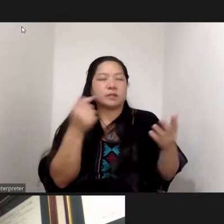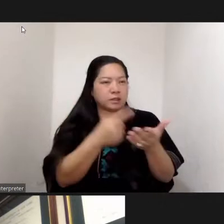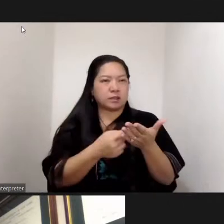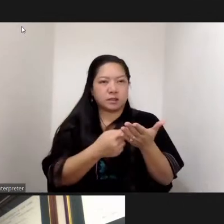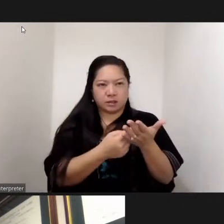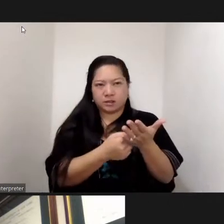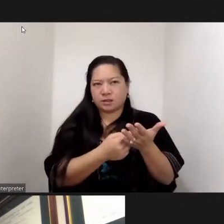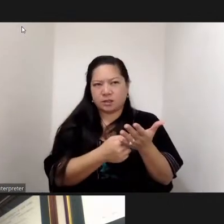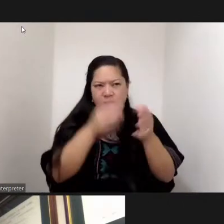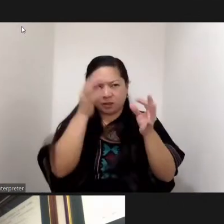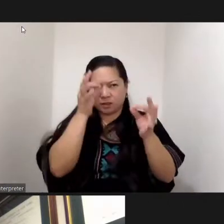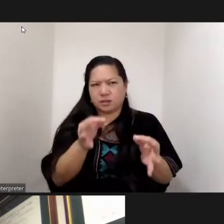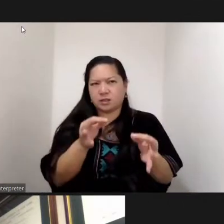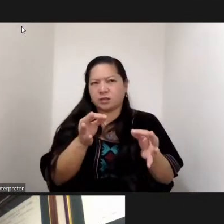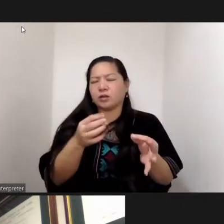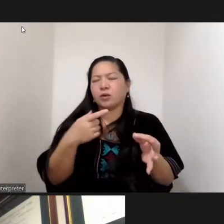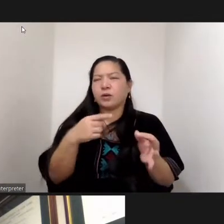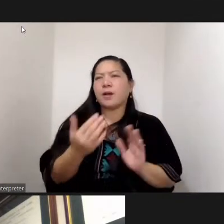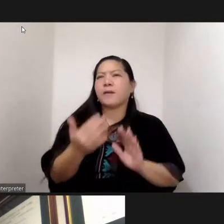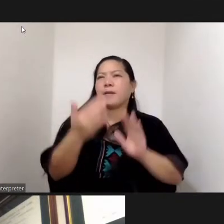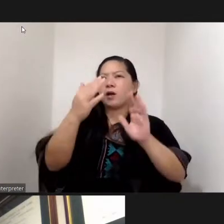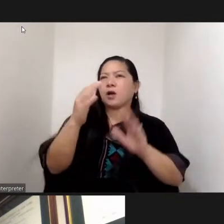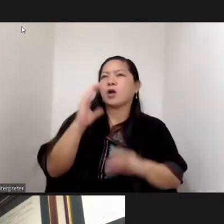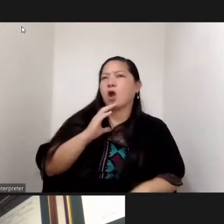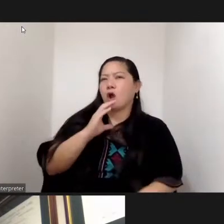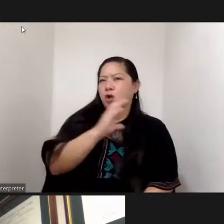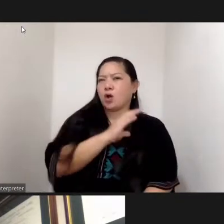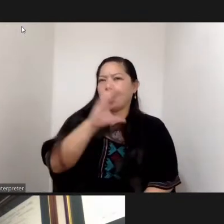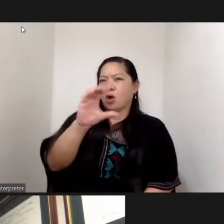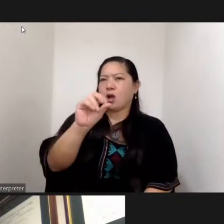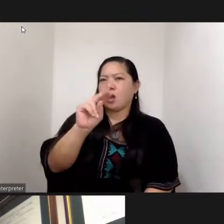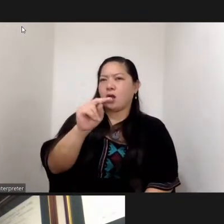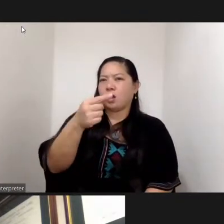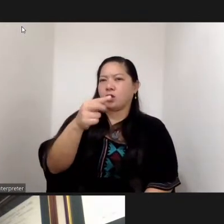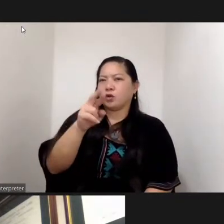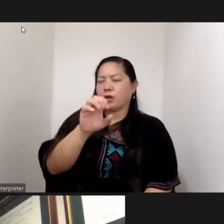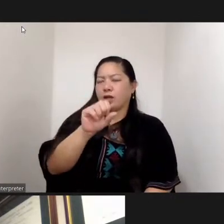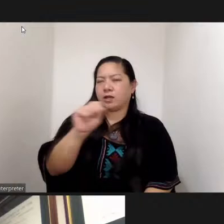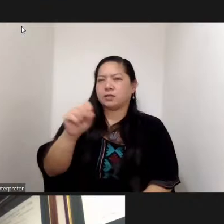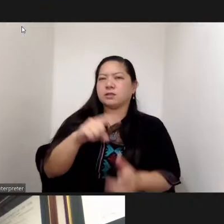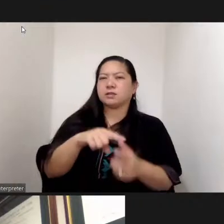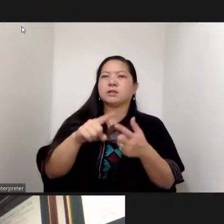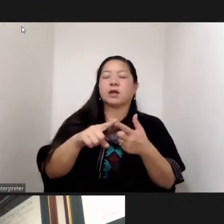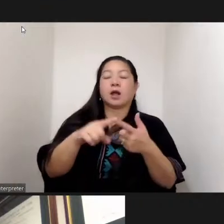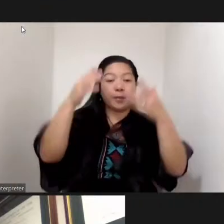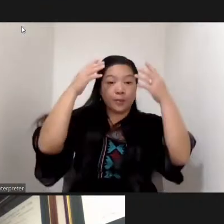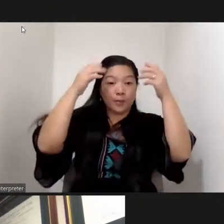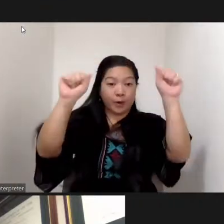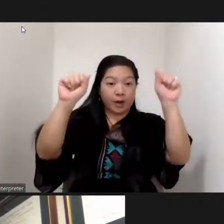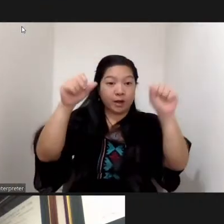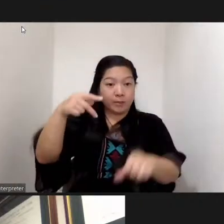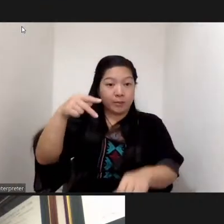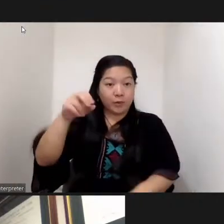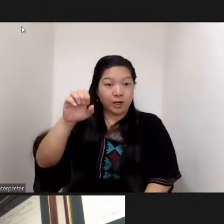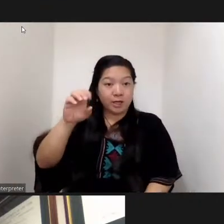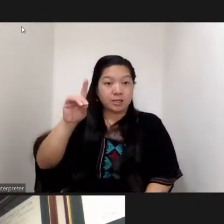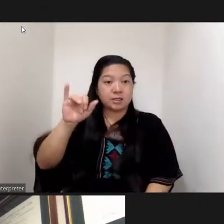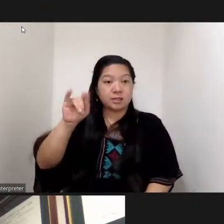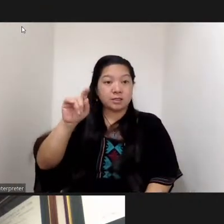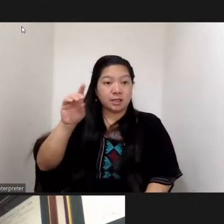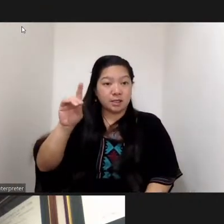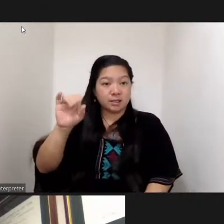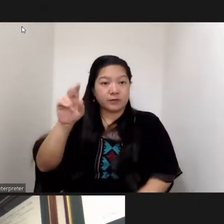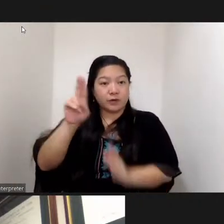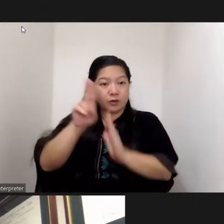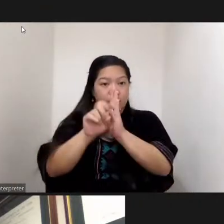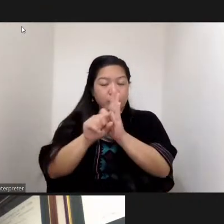actually it's the president and Congress that does that. We make a better case that, hey, we still need the services